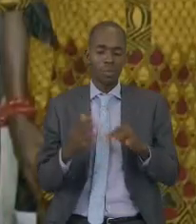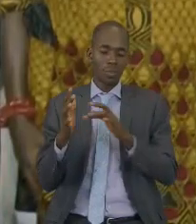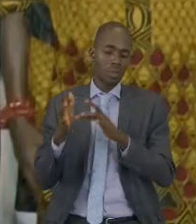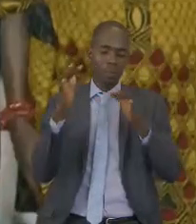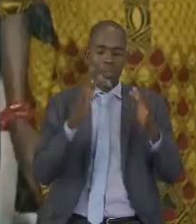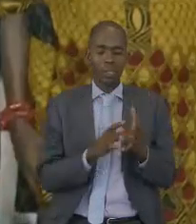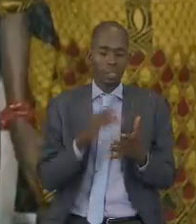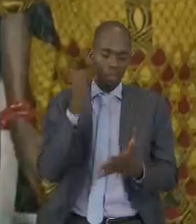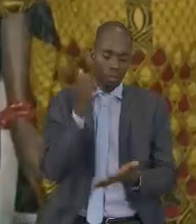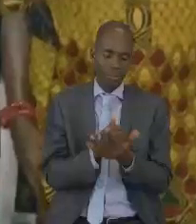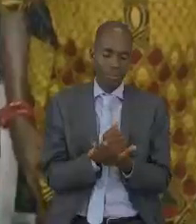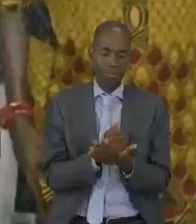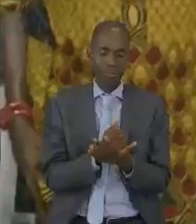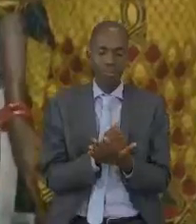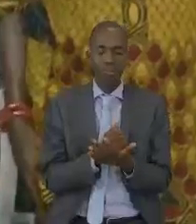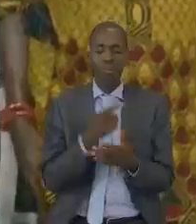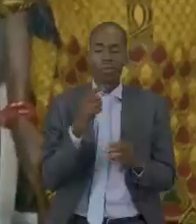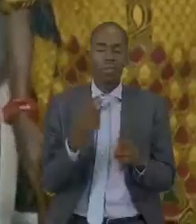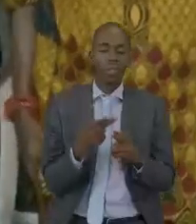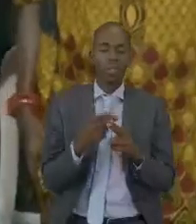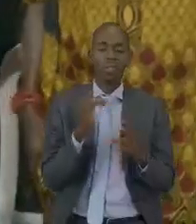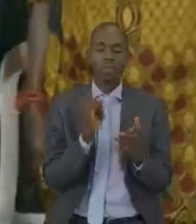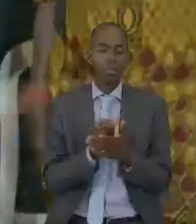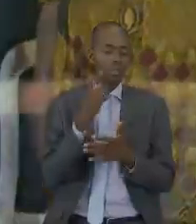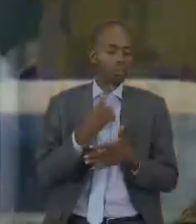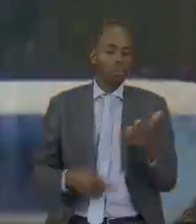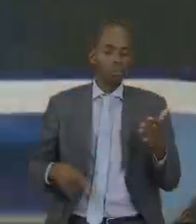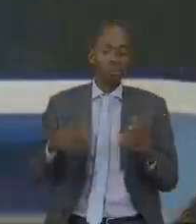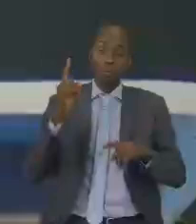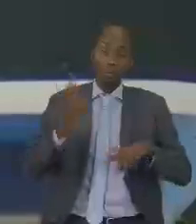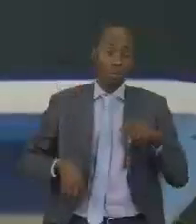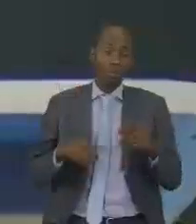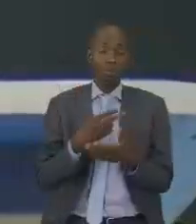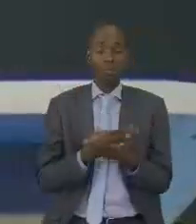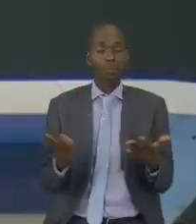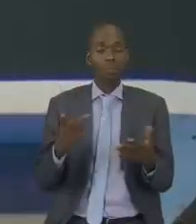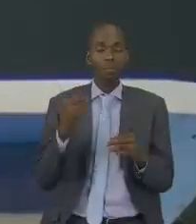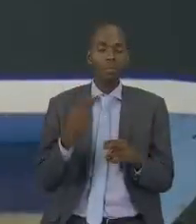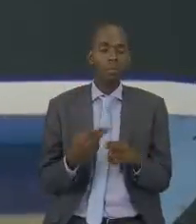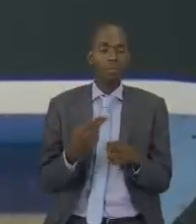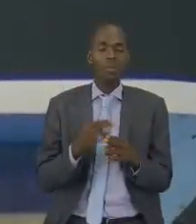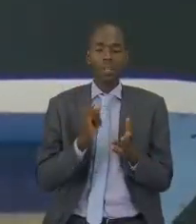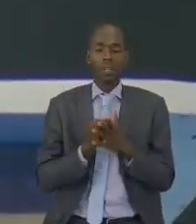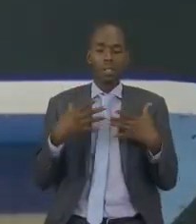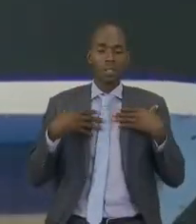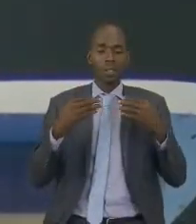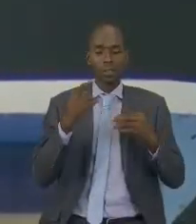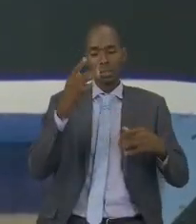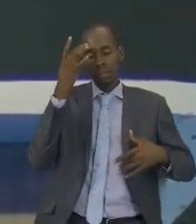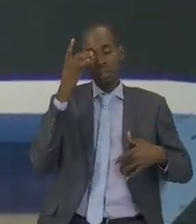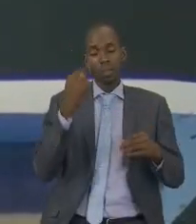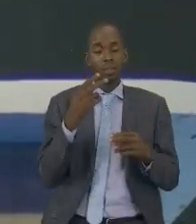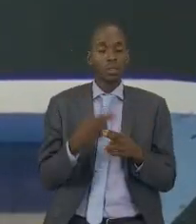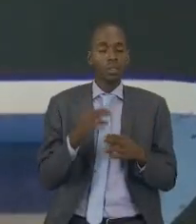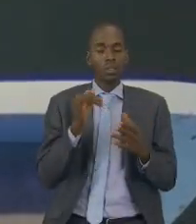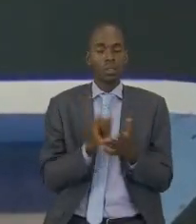Jesus, the name that cannot fail, the name that heals the sick, the name